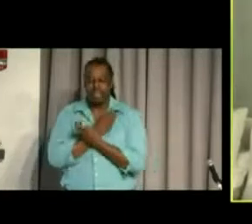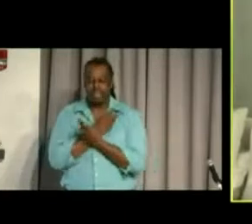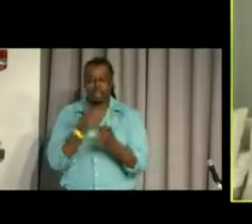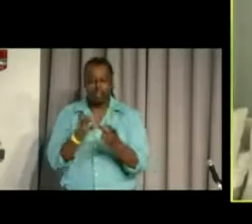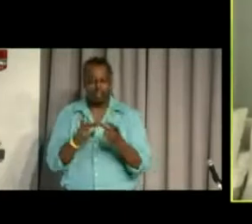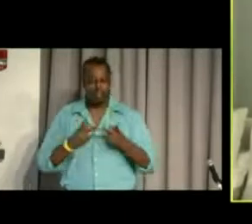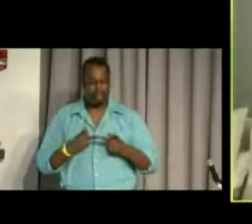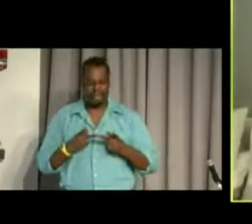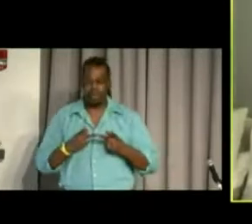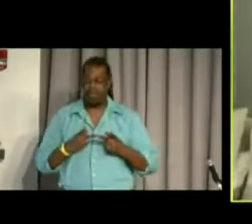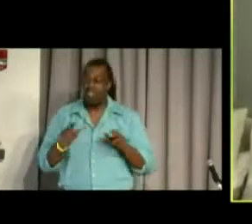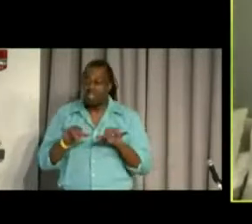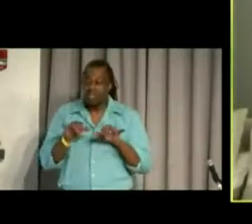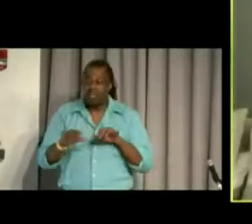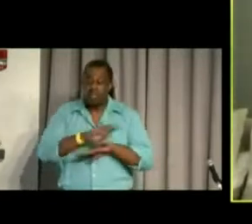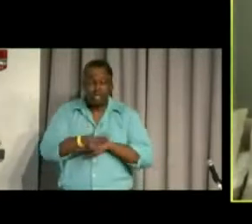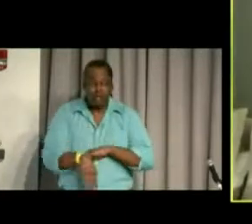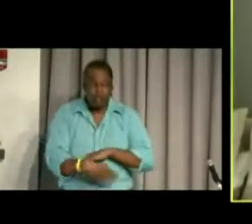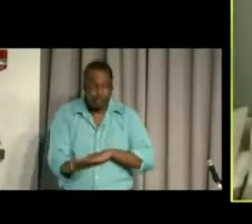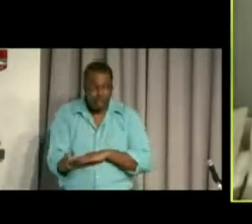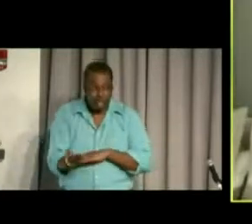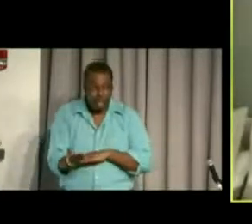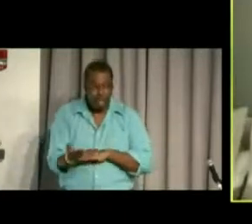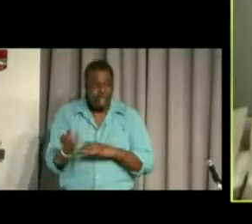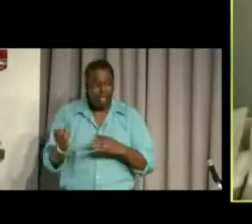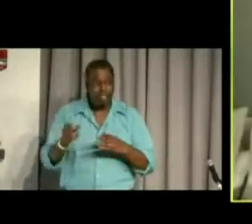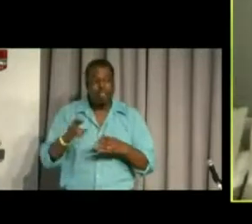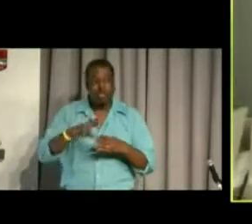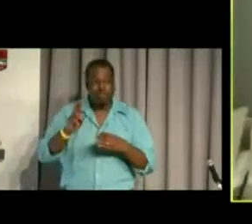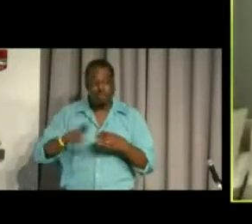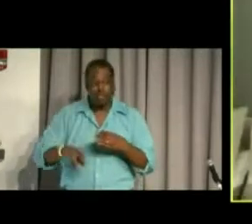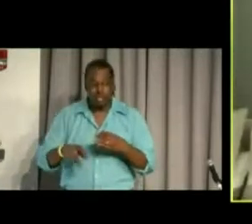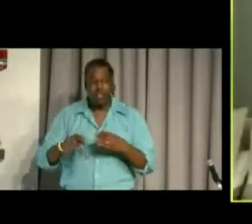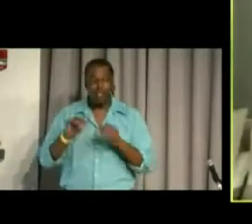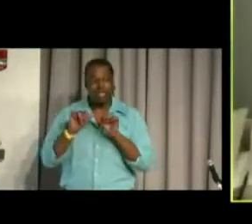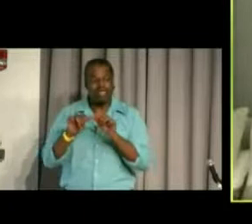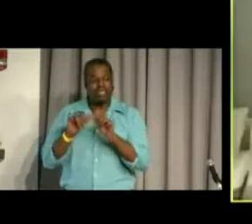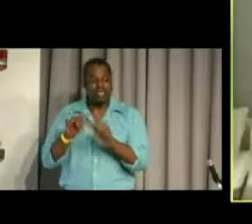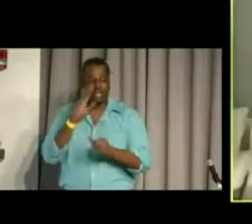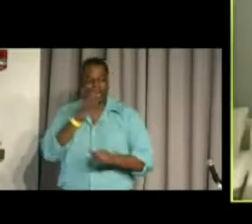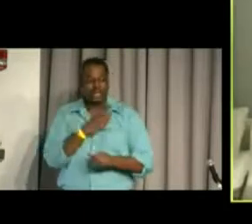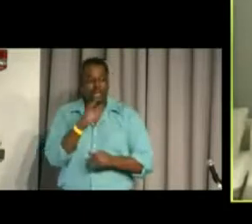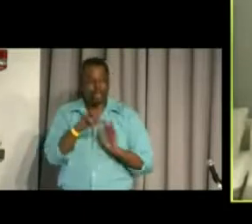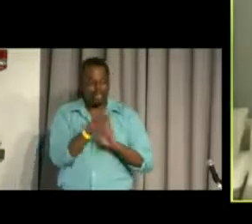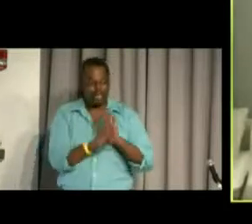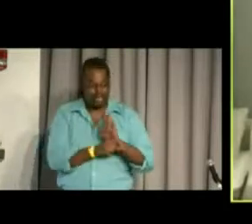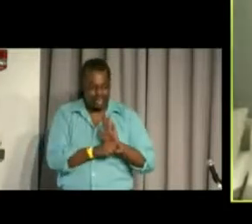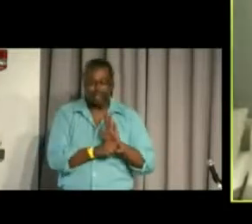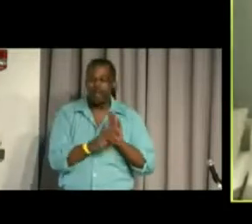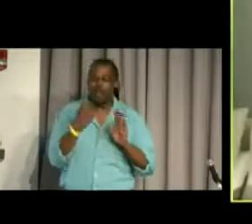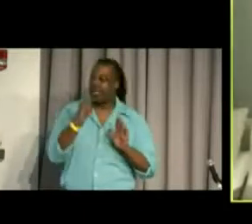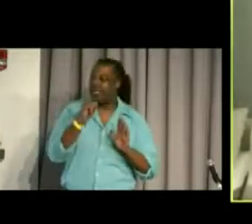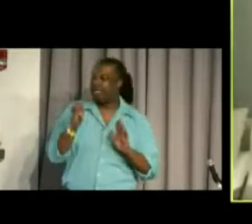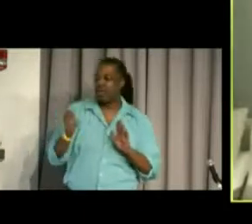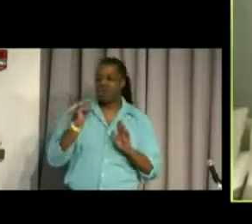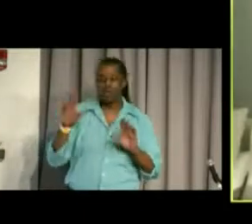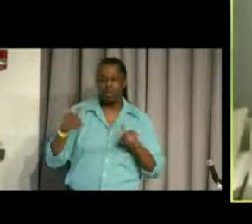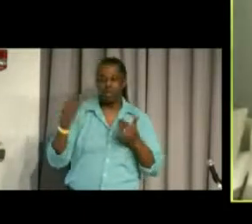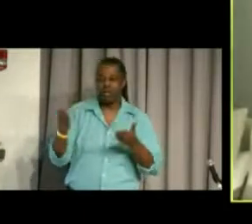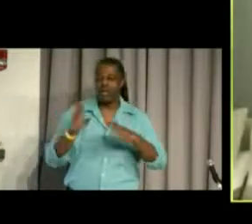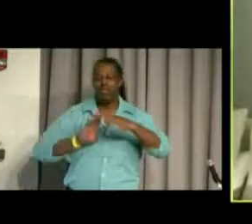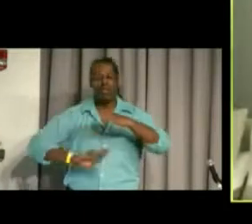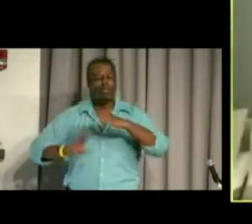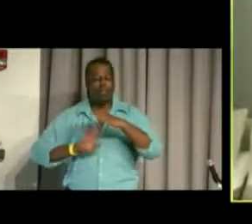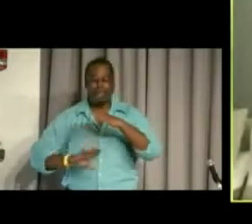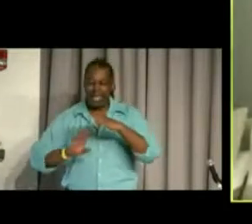didn't appear overnight, or a result of consistent neglect by the state to provide even the most basic environmentally safe conditions